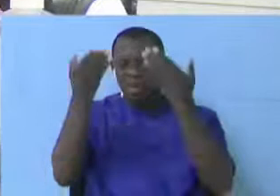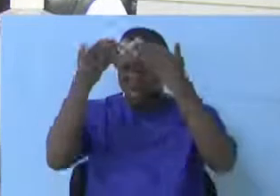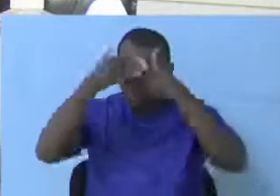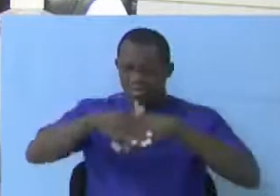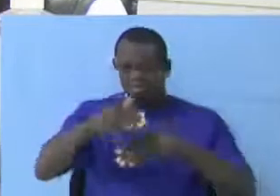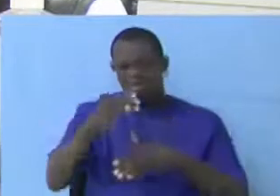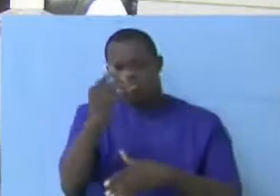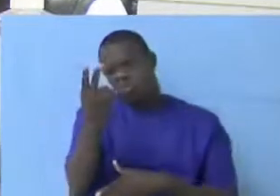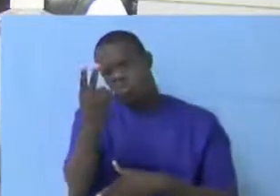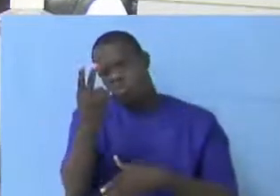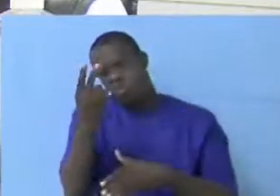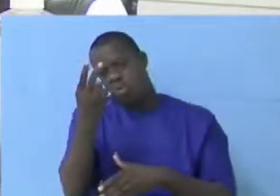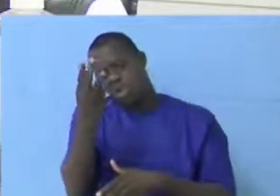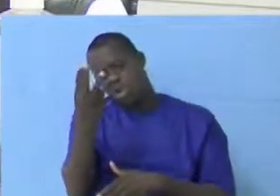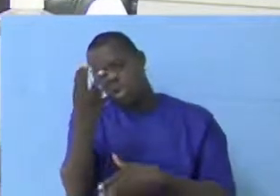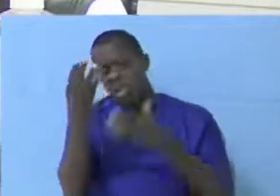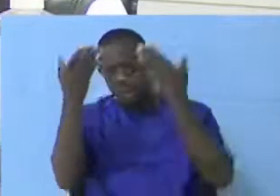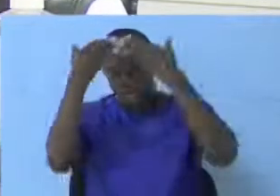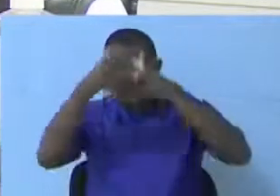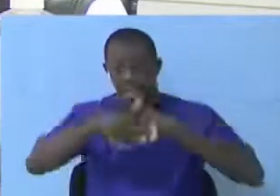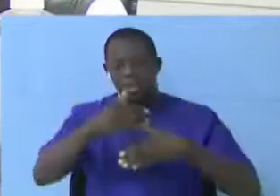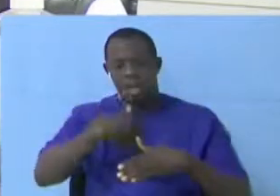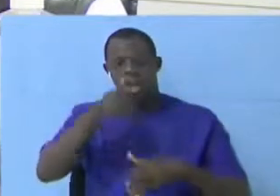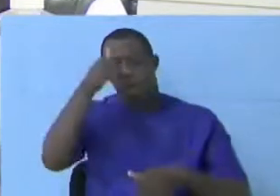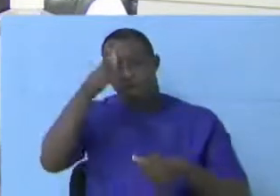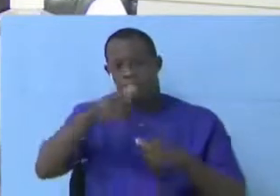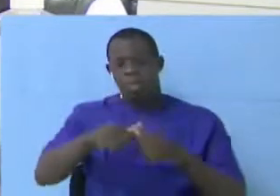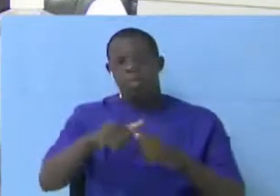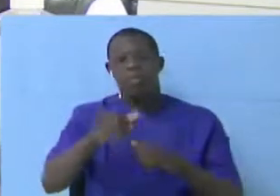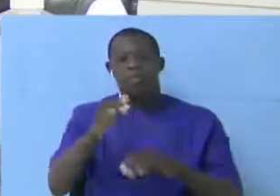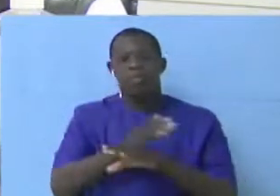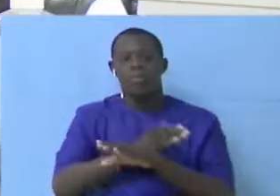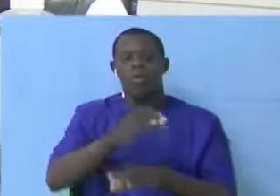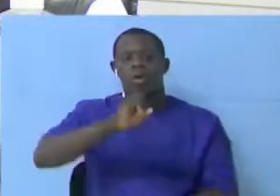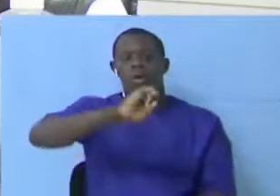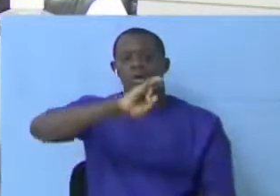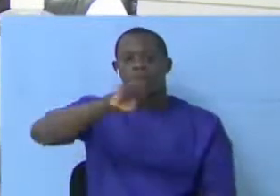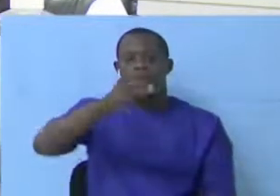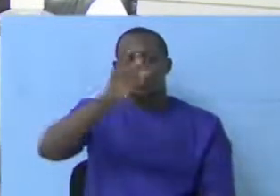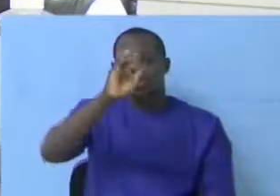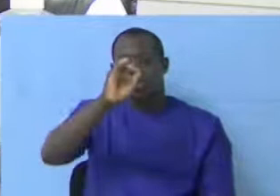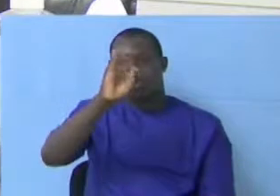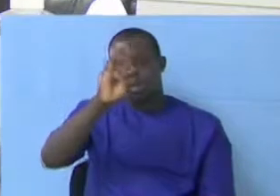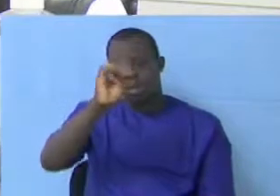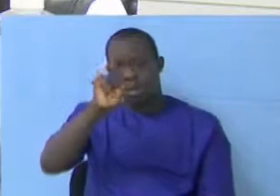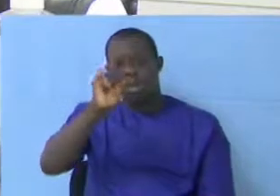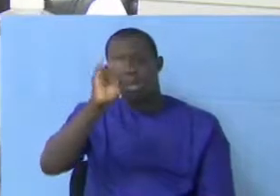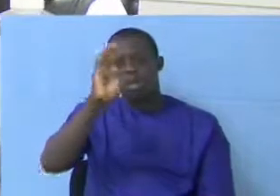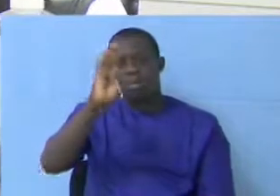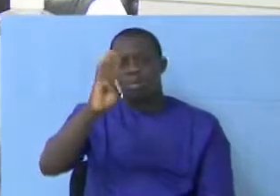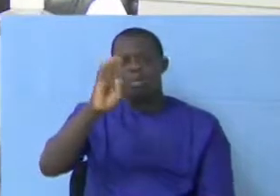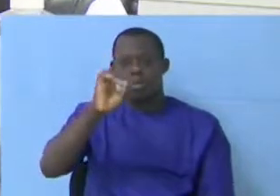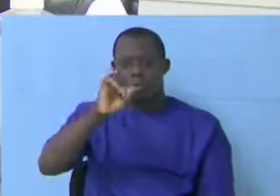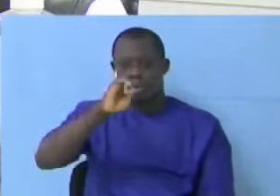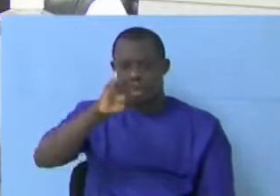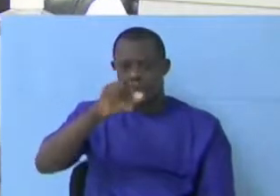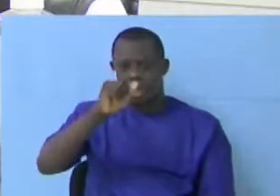2-3 nights. So I remember it was Job and Bojan who were tortured first before